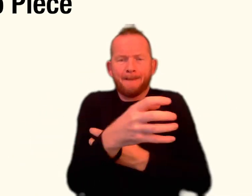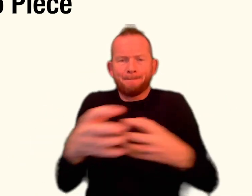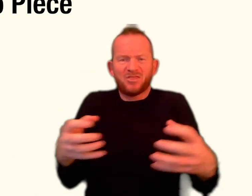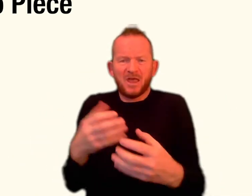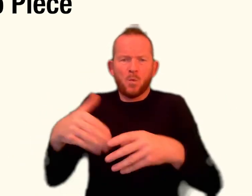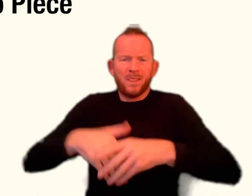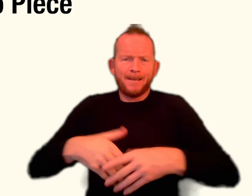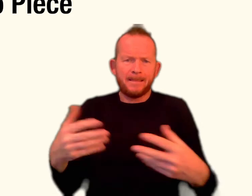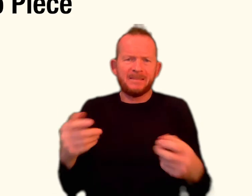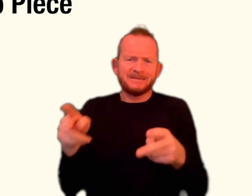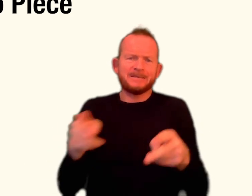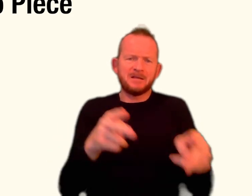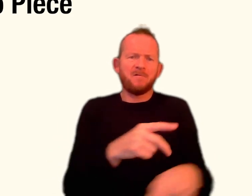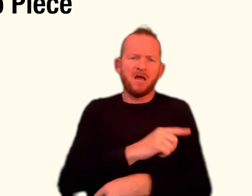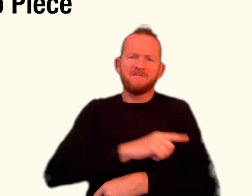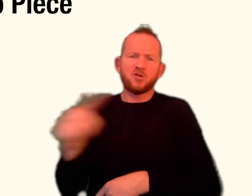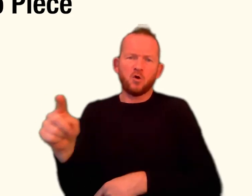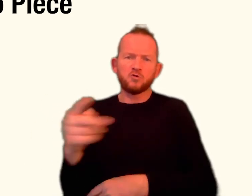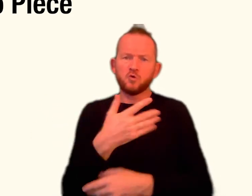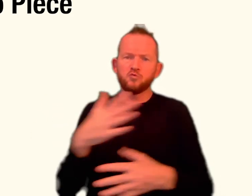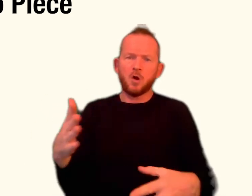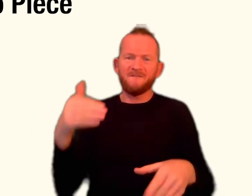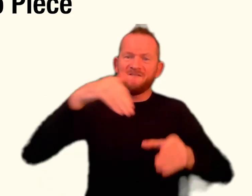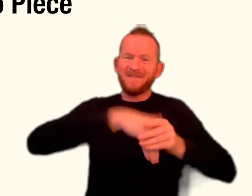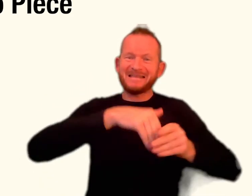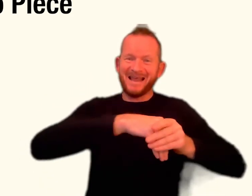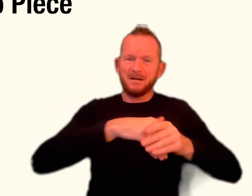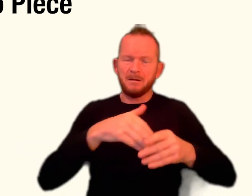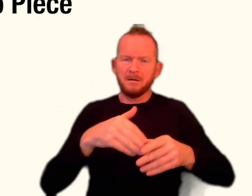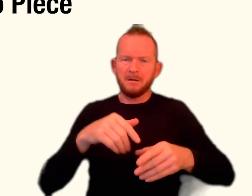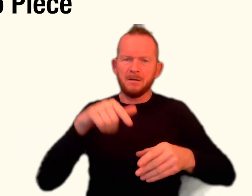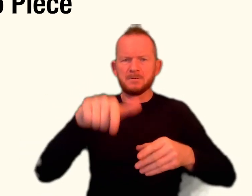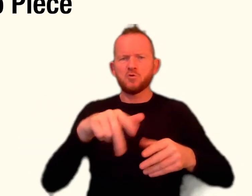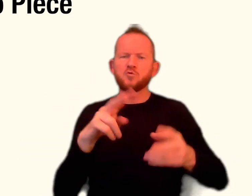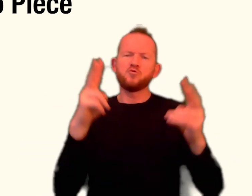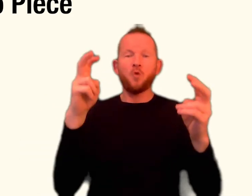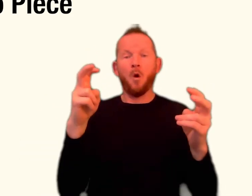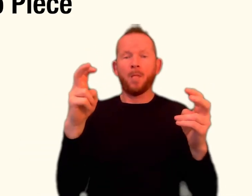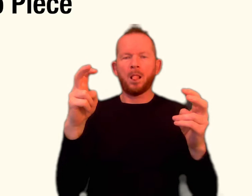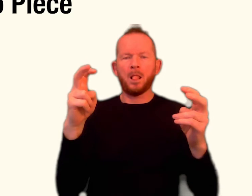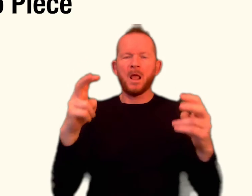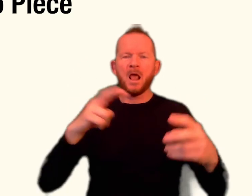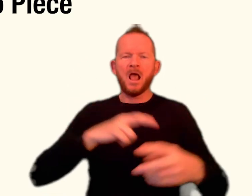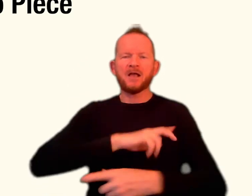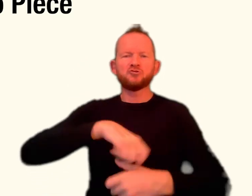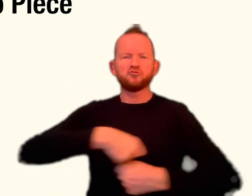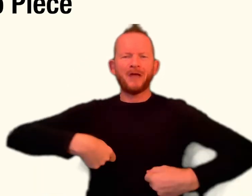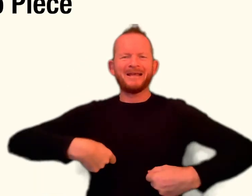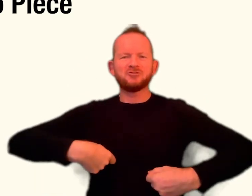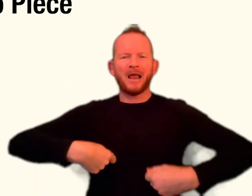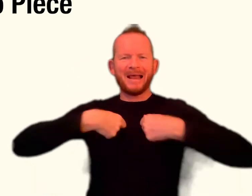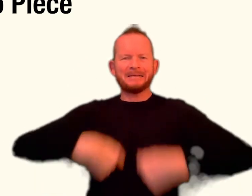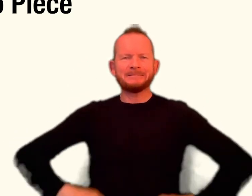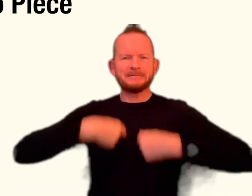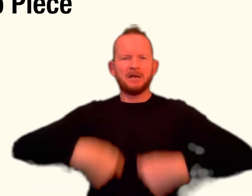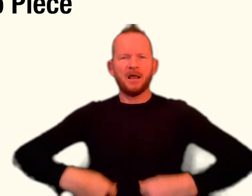the system for those who don't fit into the normal straitjacket of education?